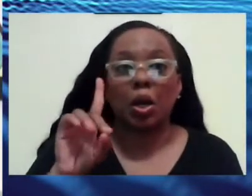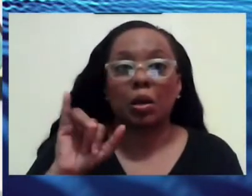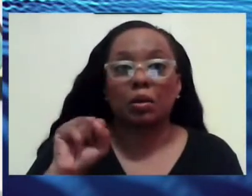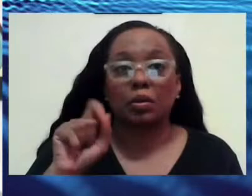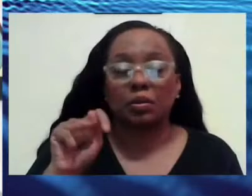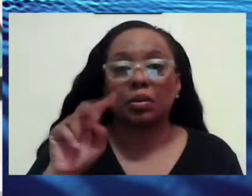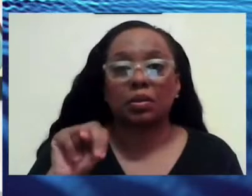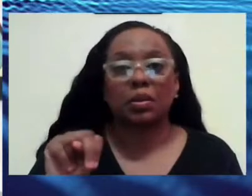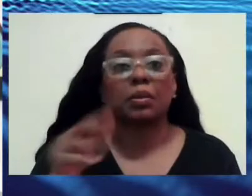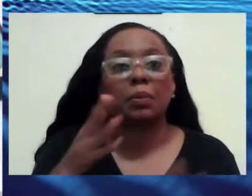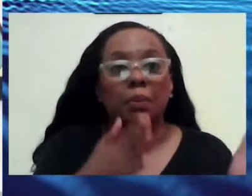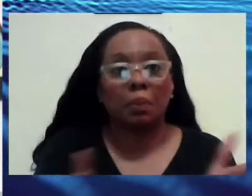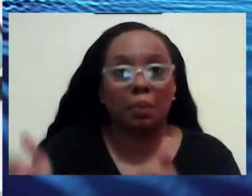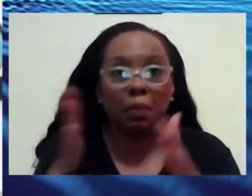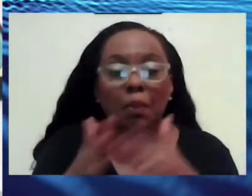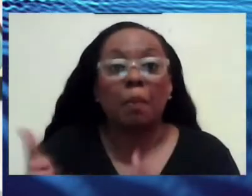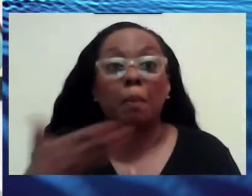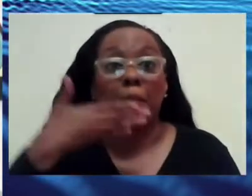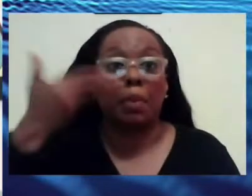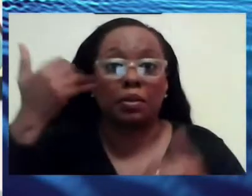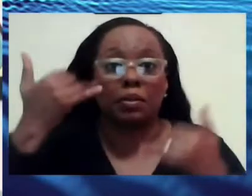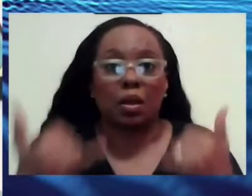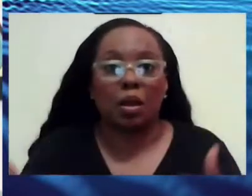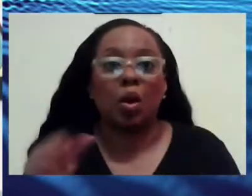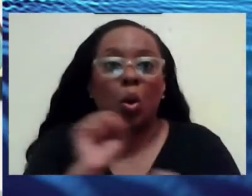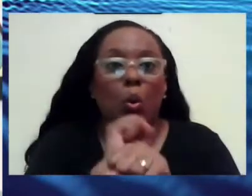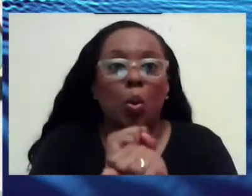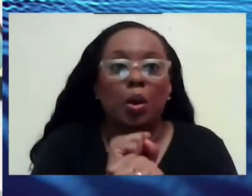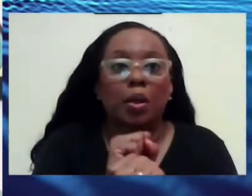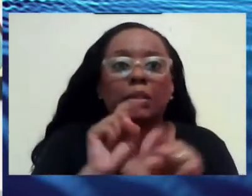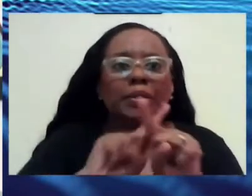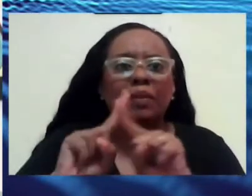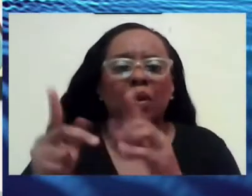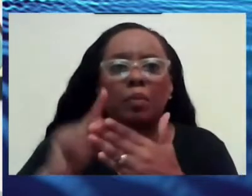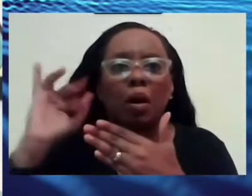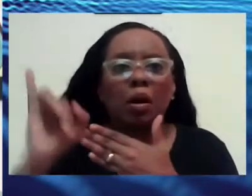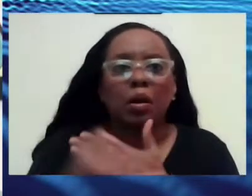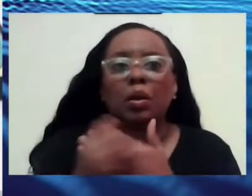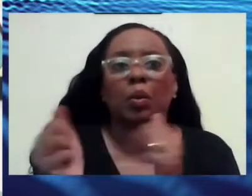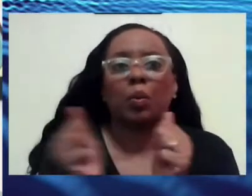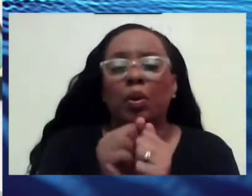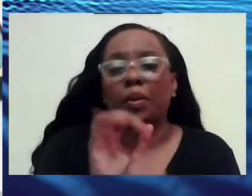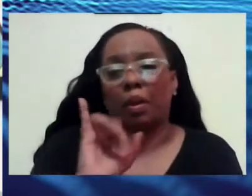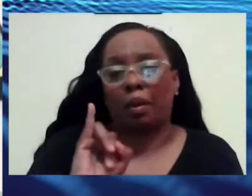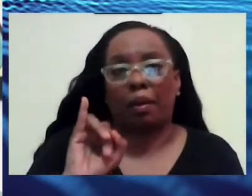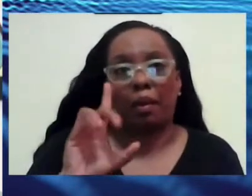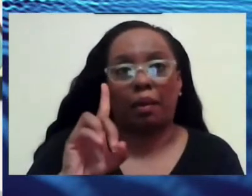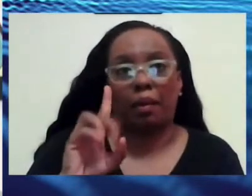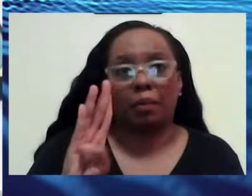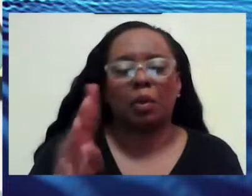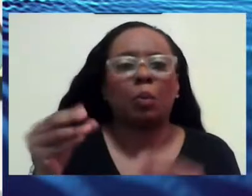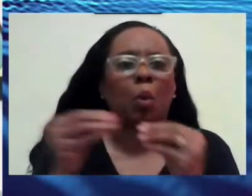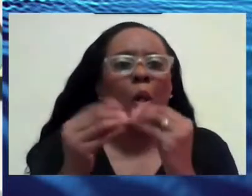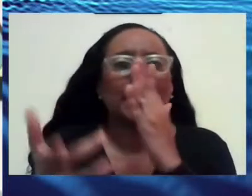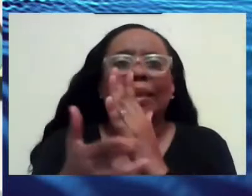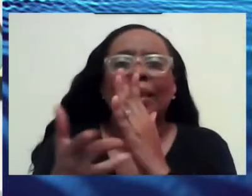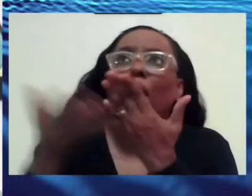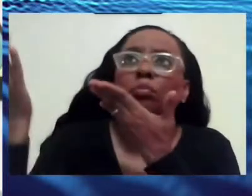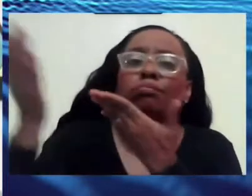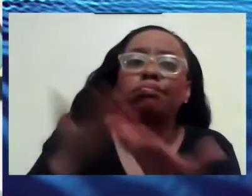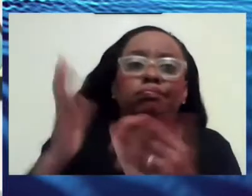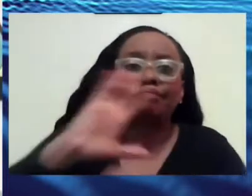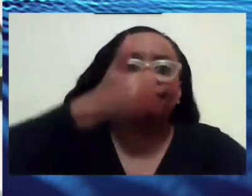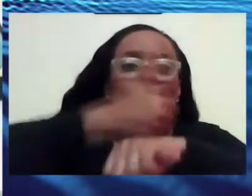training, and we're doing some projects with the IDB as well, trying to make sure that as we get more technology into the schools, that